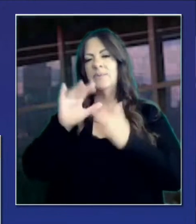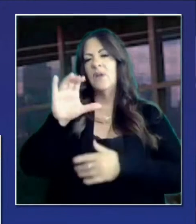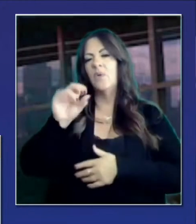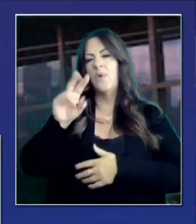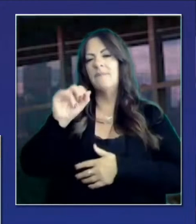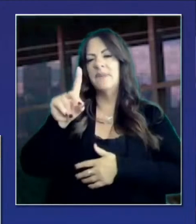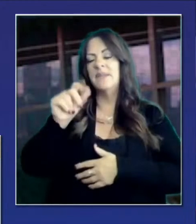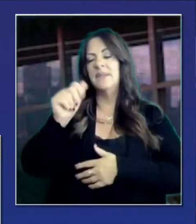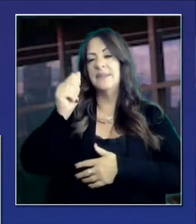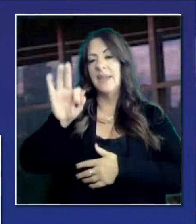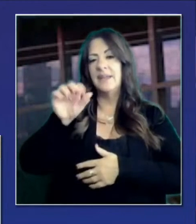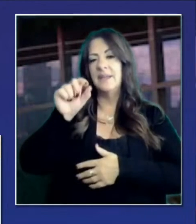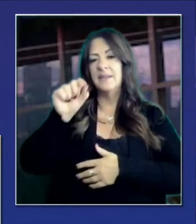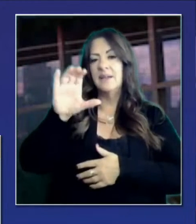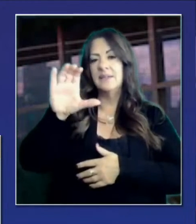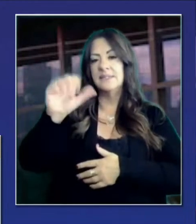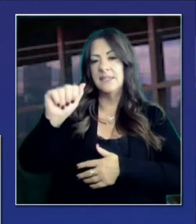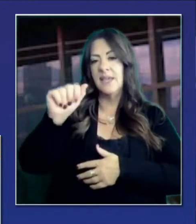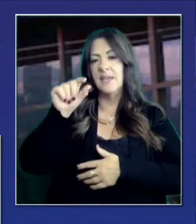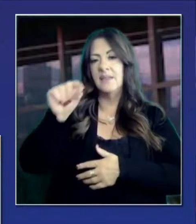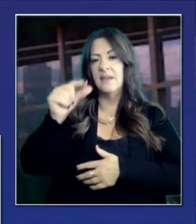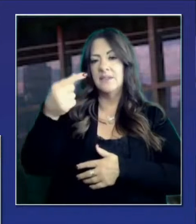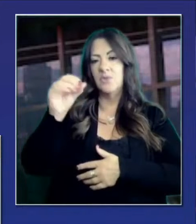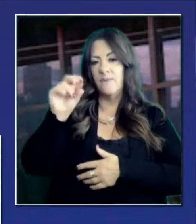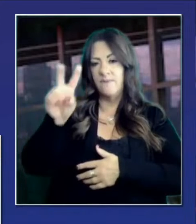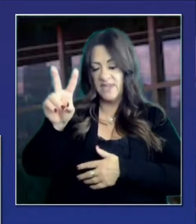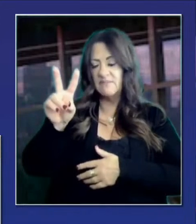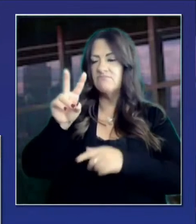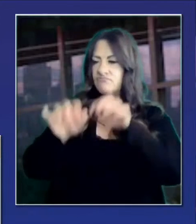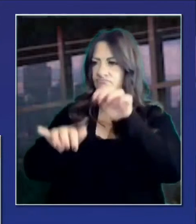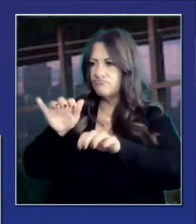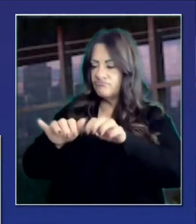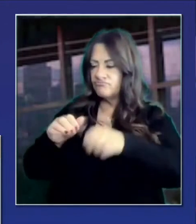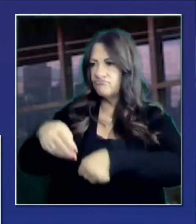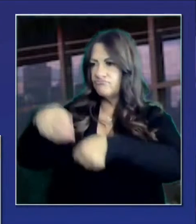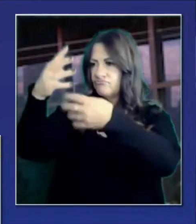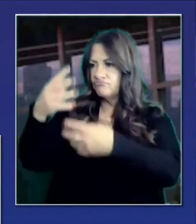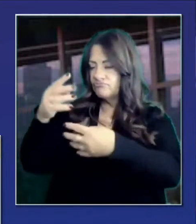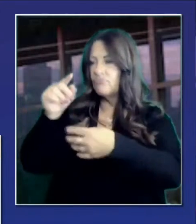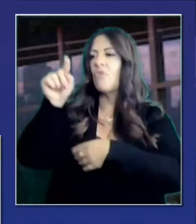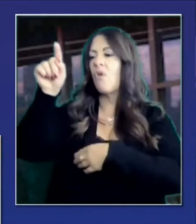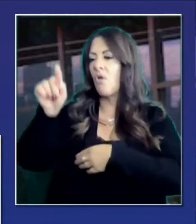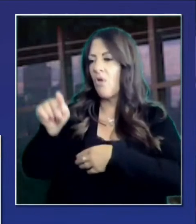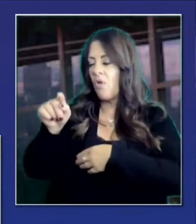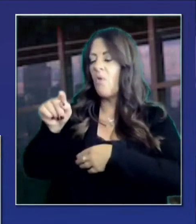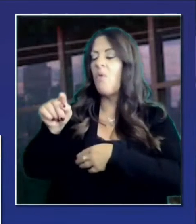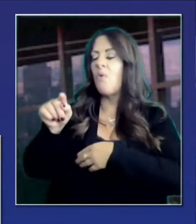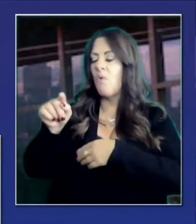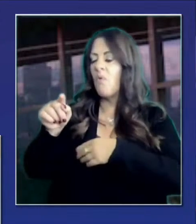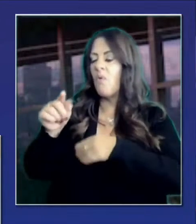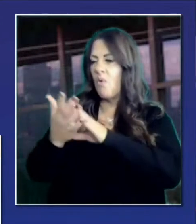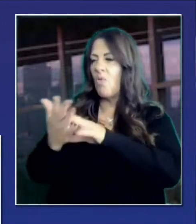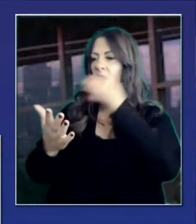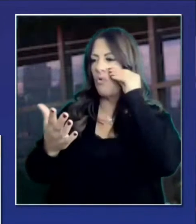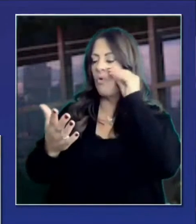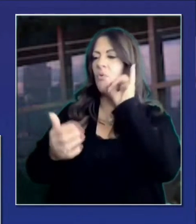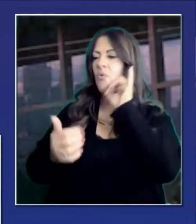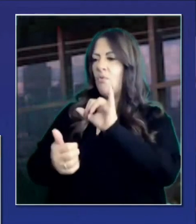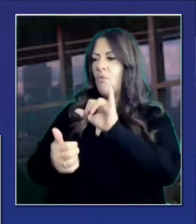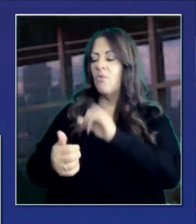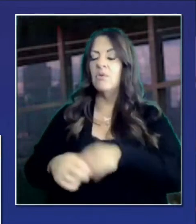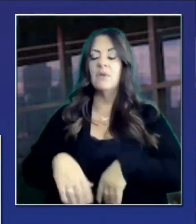COVID19.ca.gov website, but My Turn COVID should prompt you, learn more about that, get that information. LA should be promoting